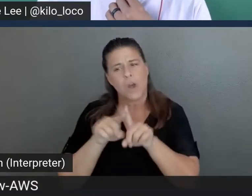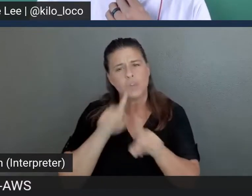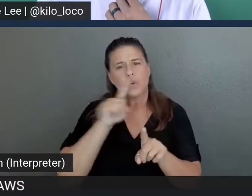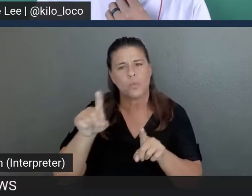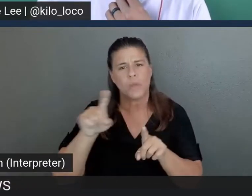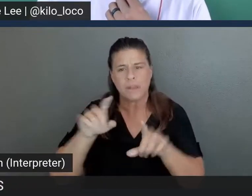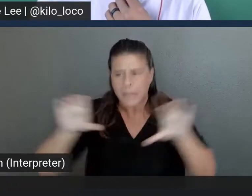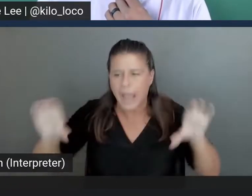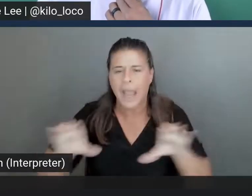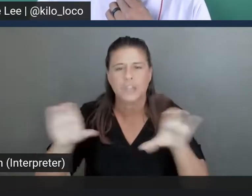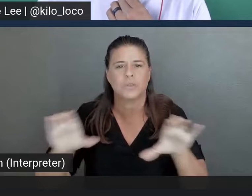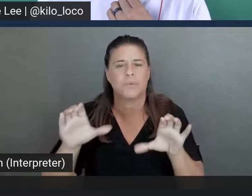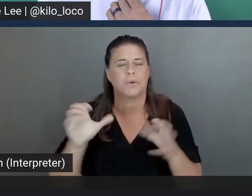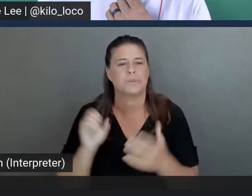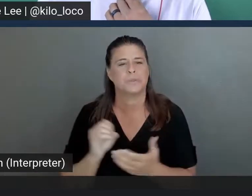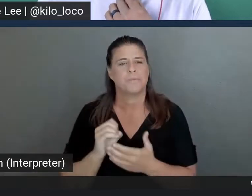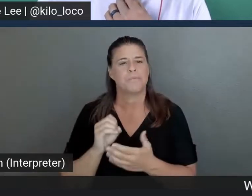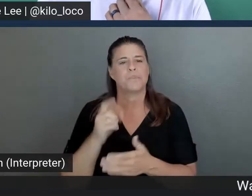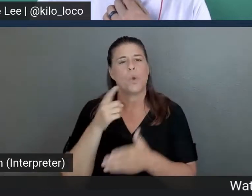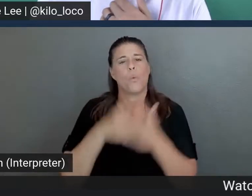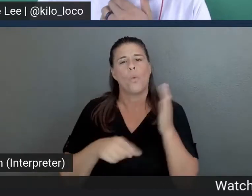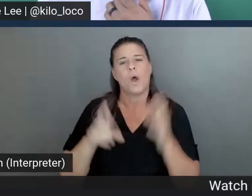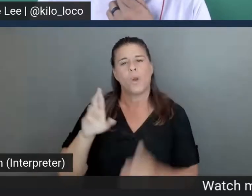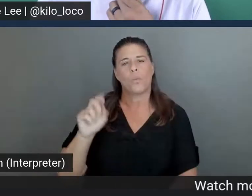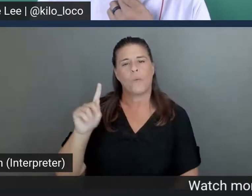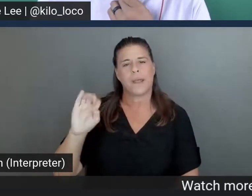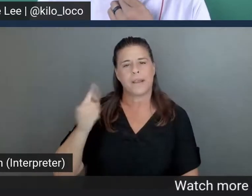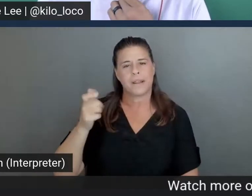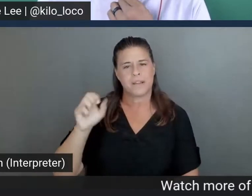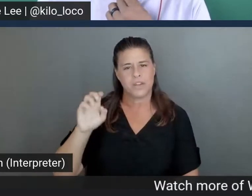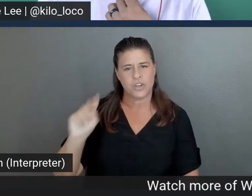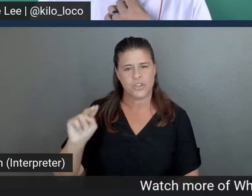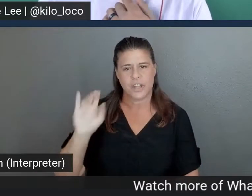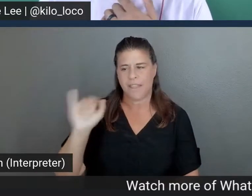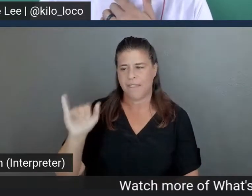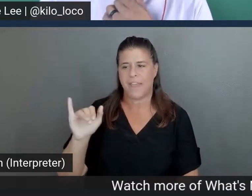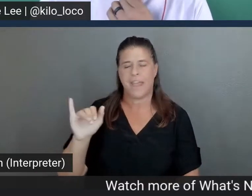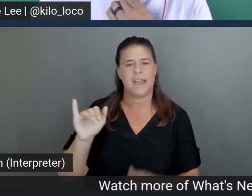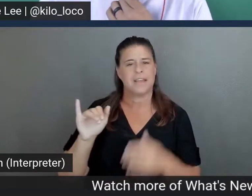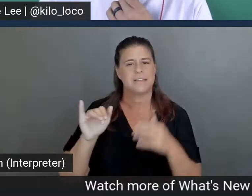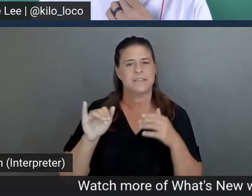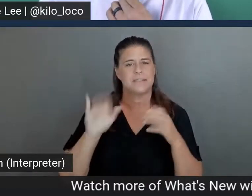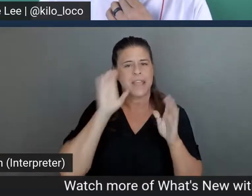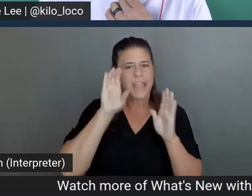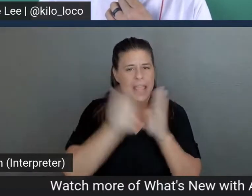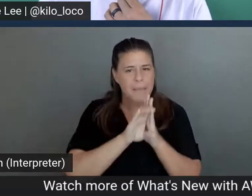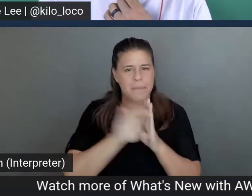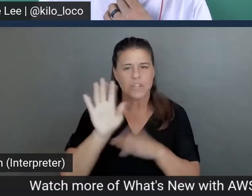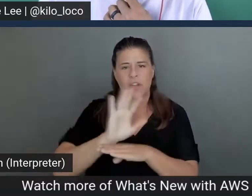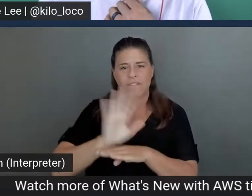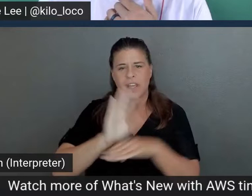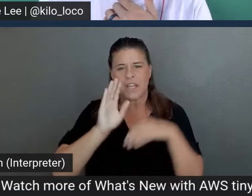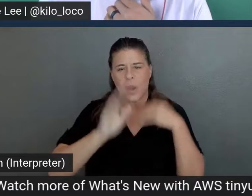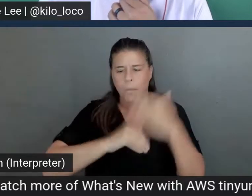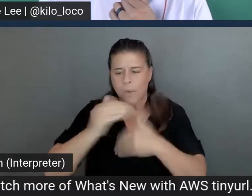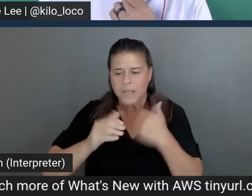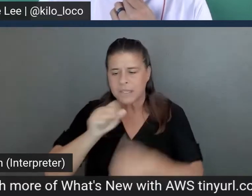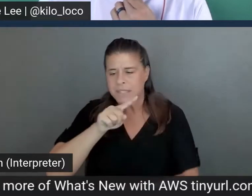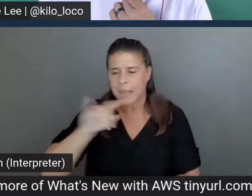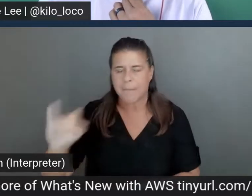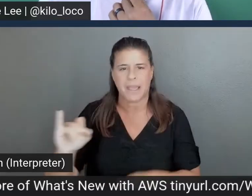actionable. So what Rekognition is it's a suite of image and video processing